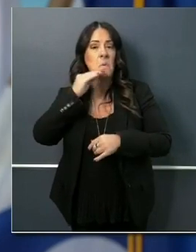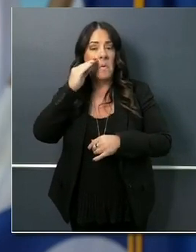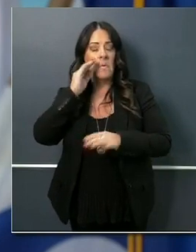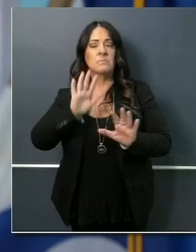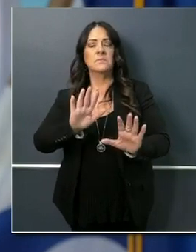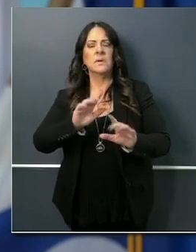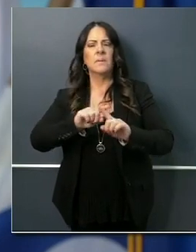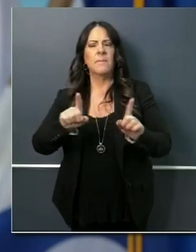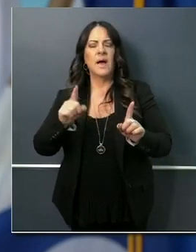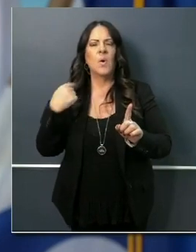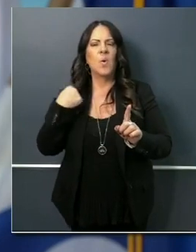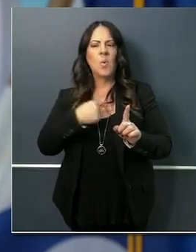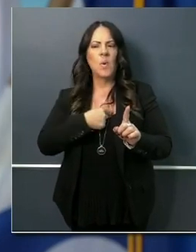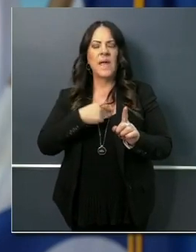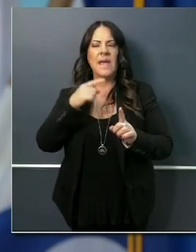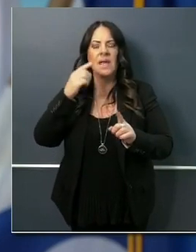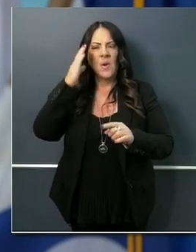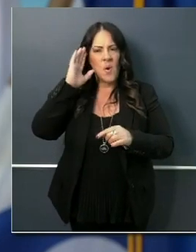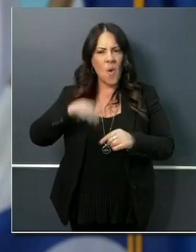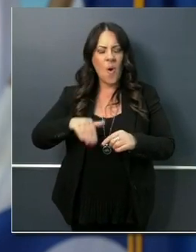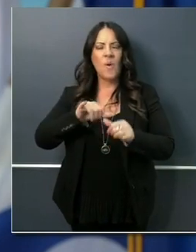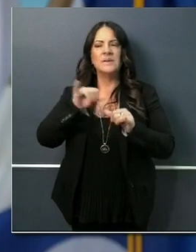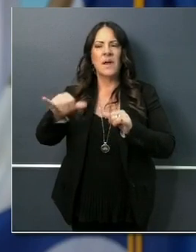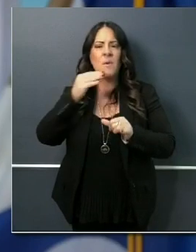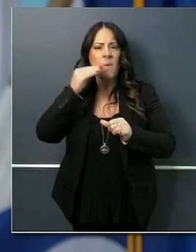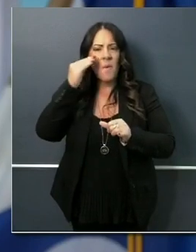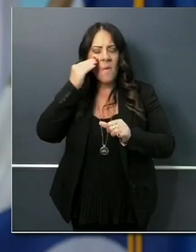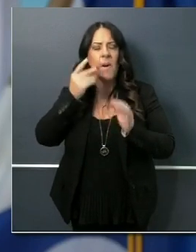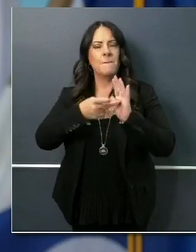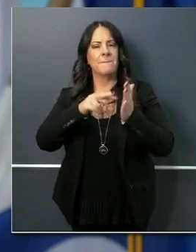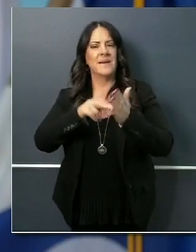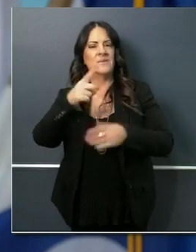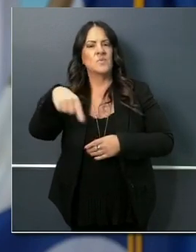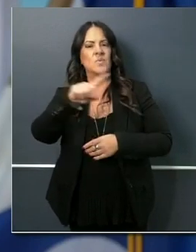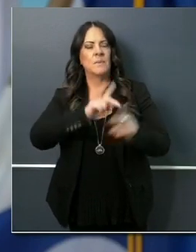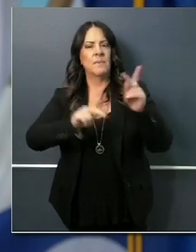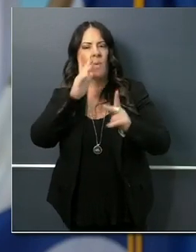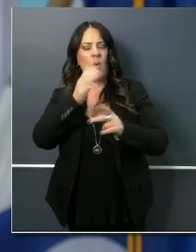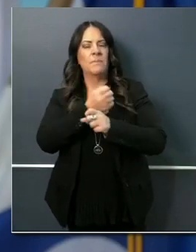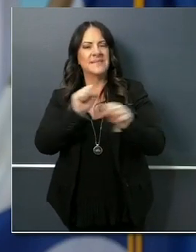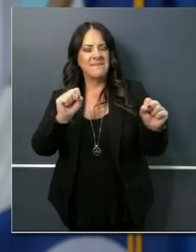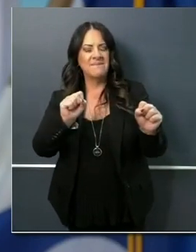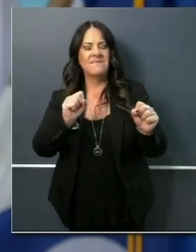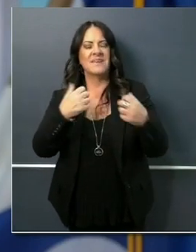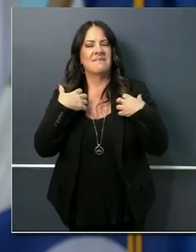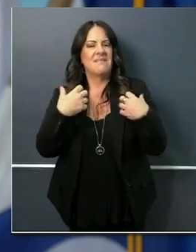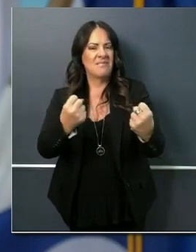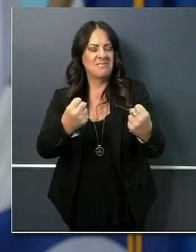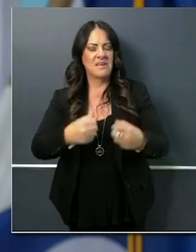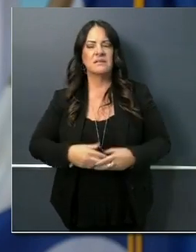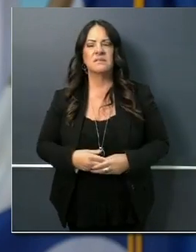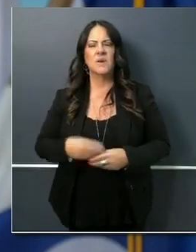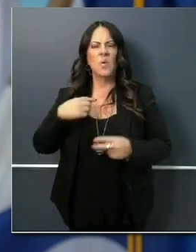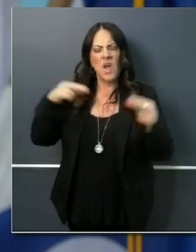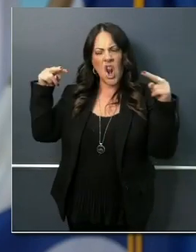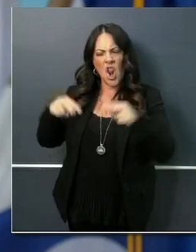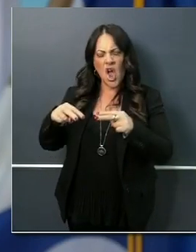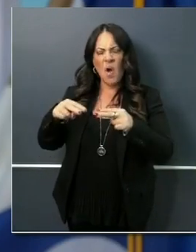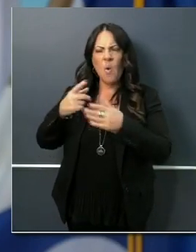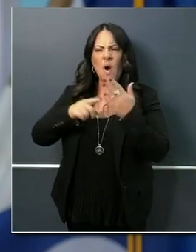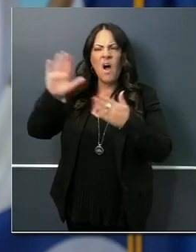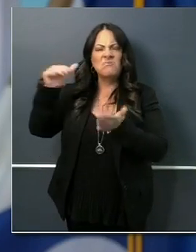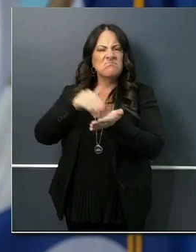principle of keeping people healthy, keeping people safe, using science to guide our decision-making and not